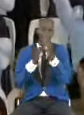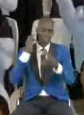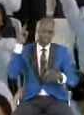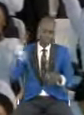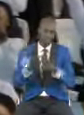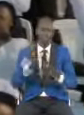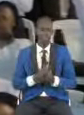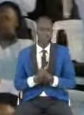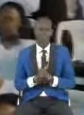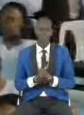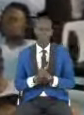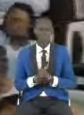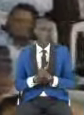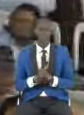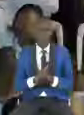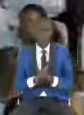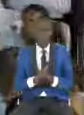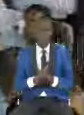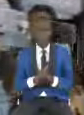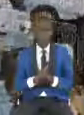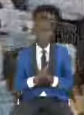name.